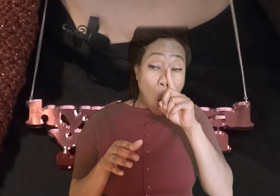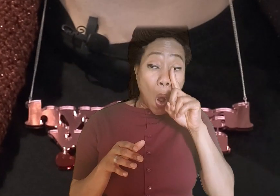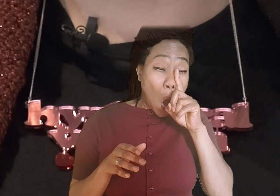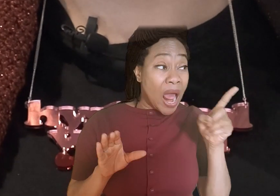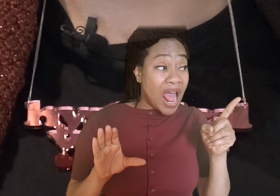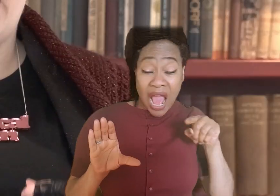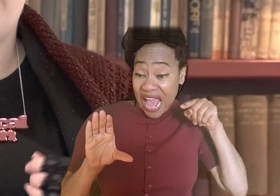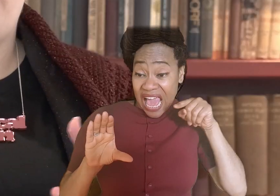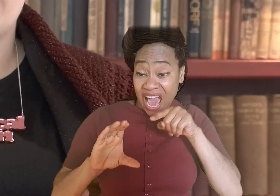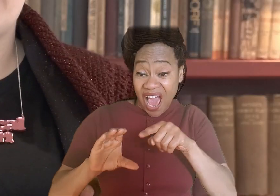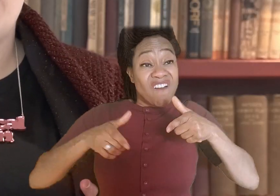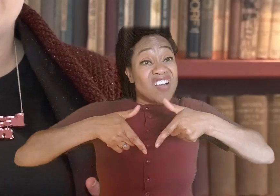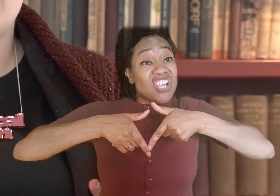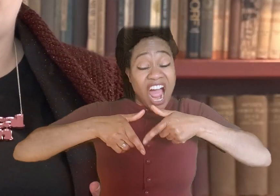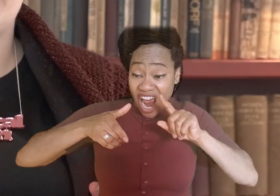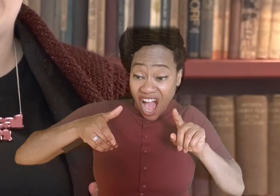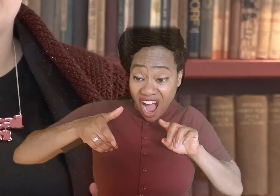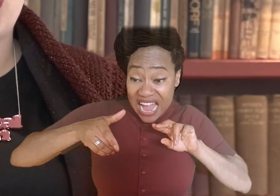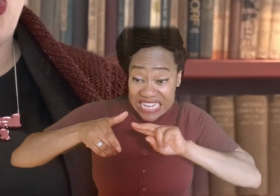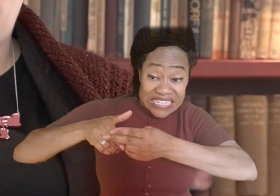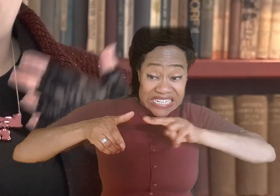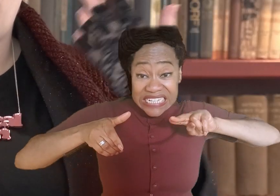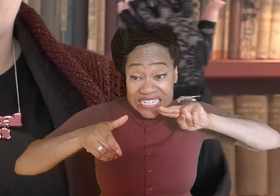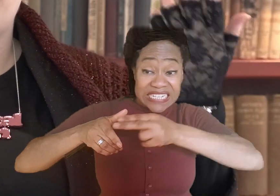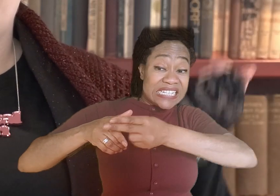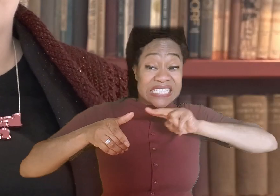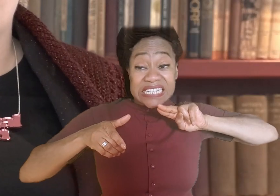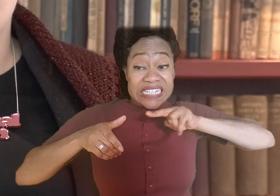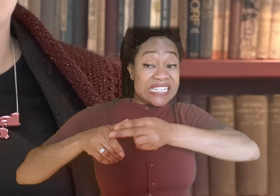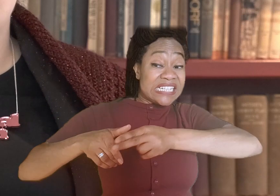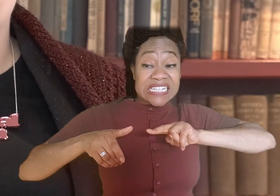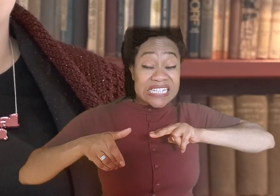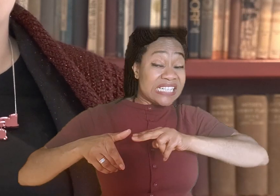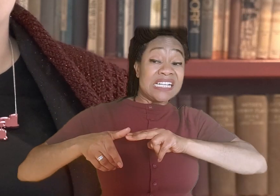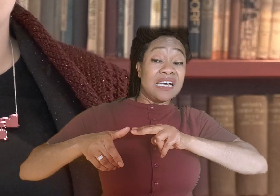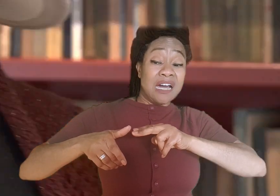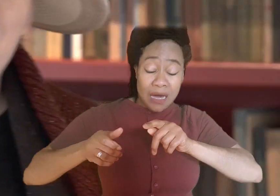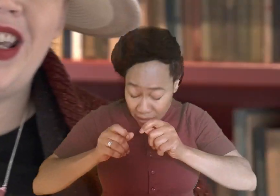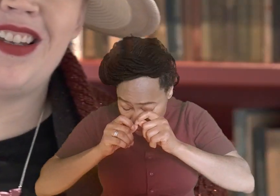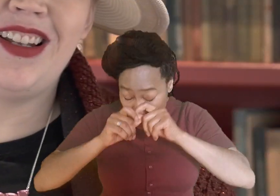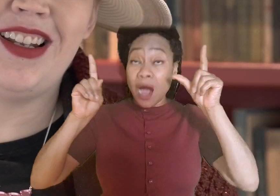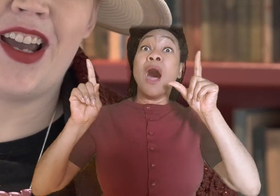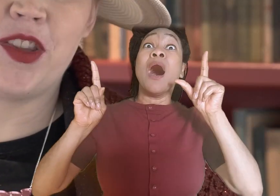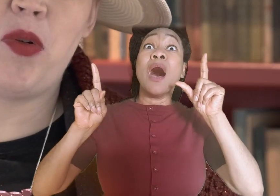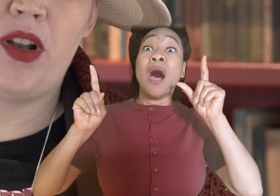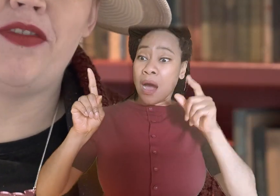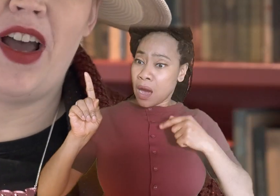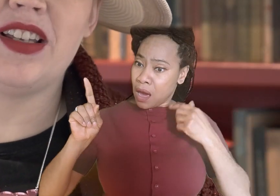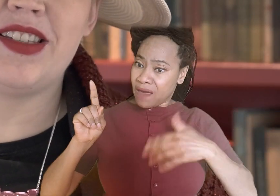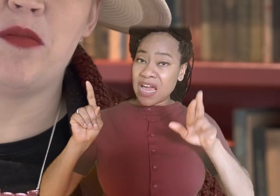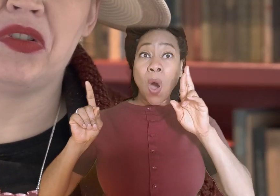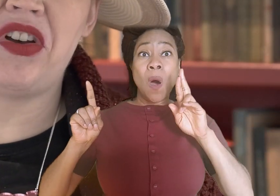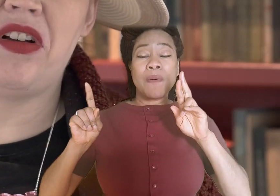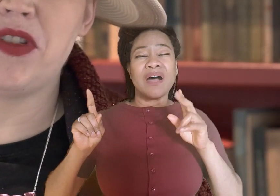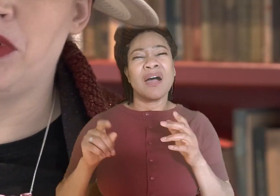with her finger. And thus she was, against all hope, brought back to consciousness. I particularly like the